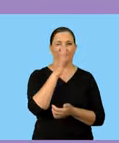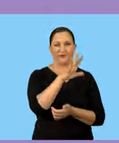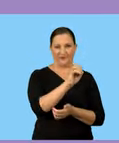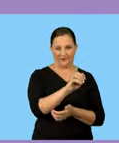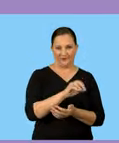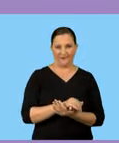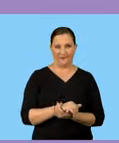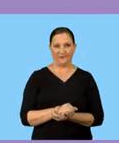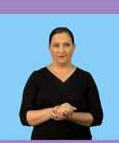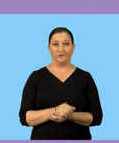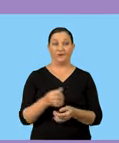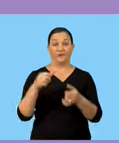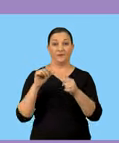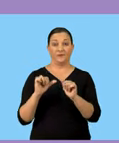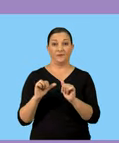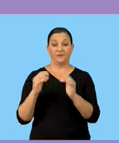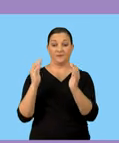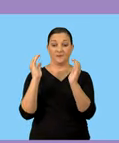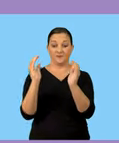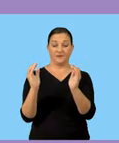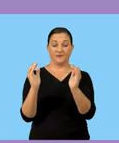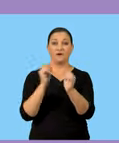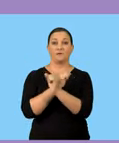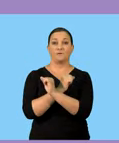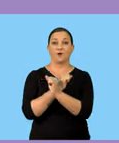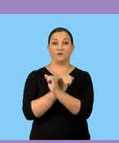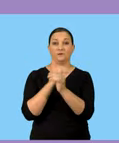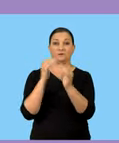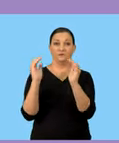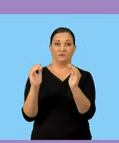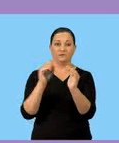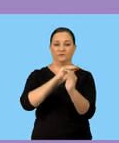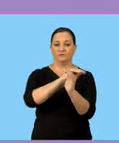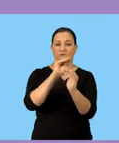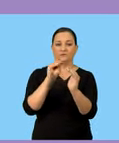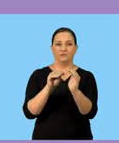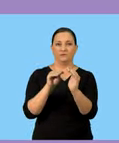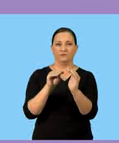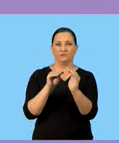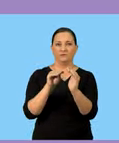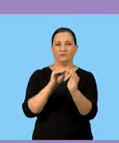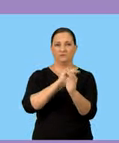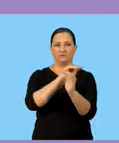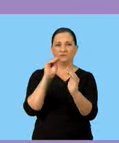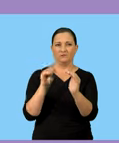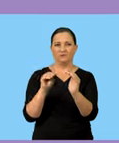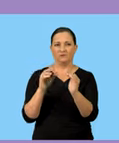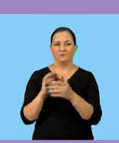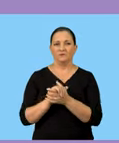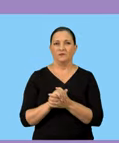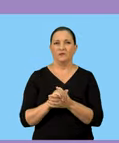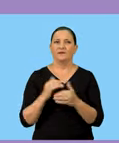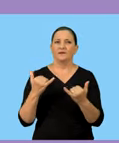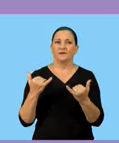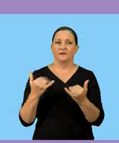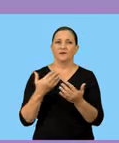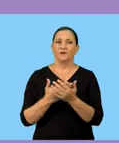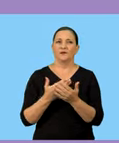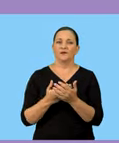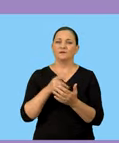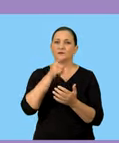50. Then we are multiplying that with those variables, and because we are multiplying it with a